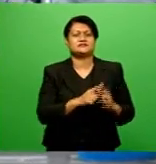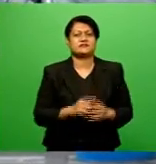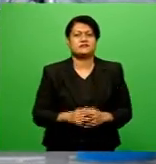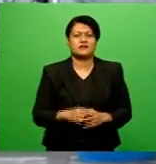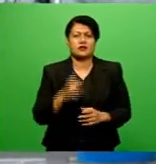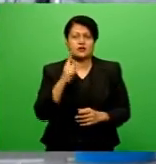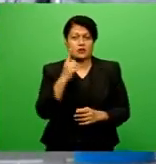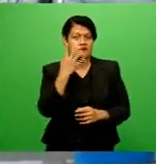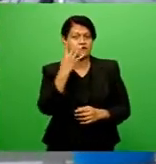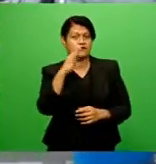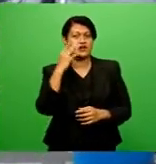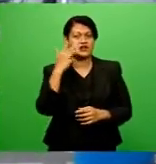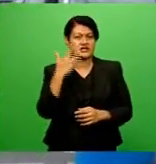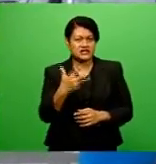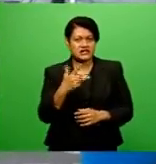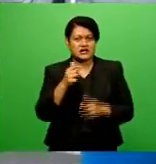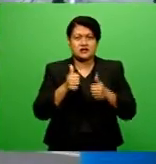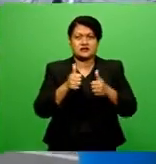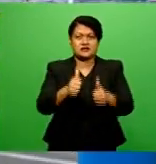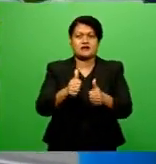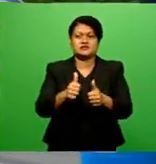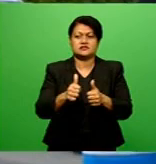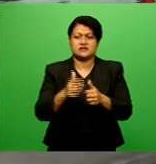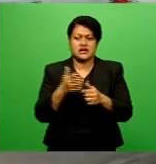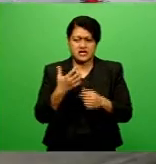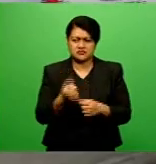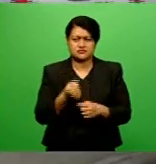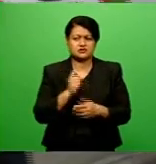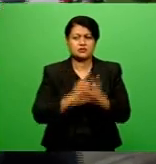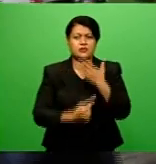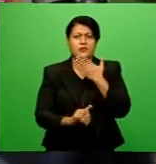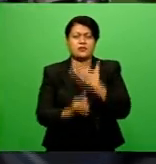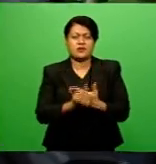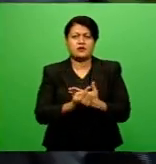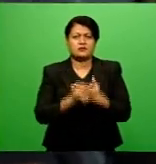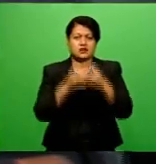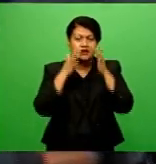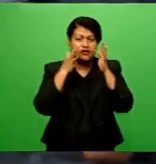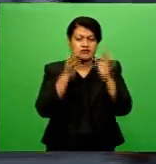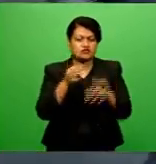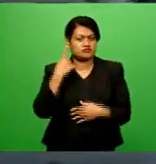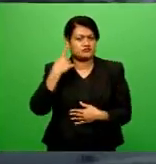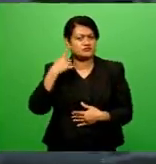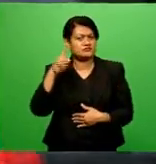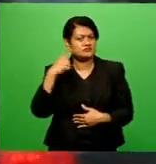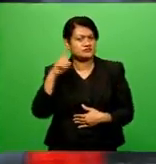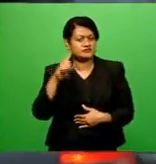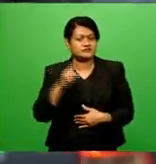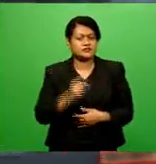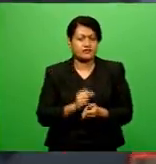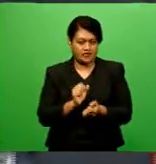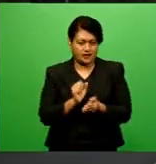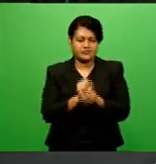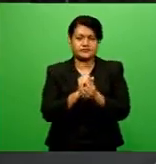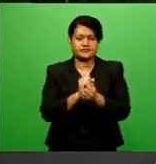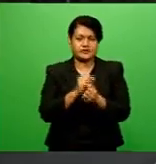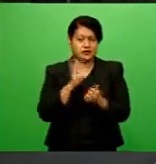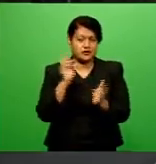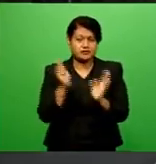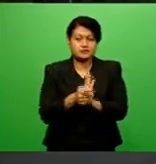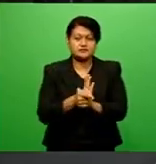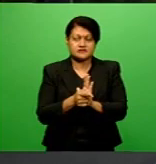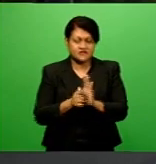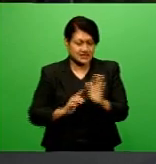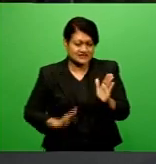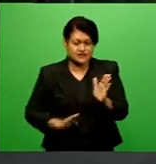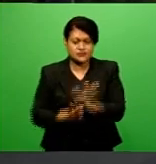149 drivers have so far been charged for breaching traffic rules. Speeding and driving without a license tops the list,